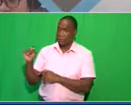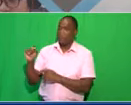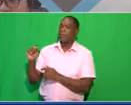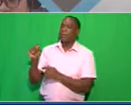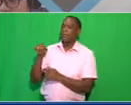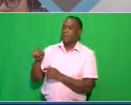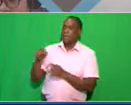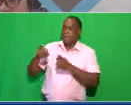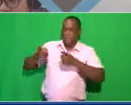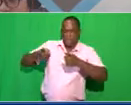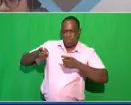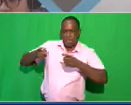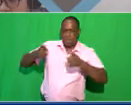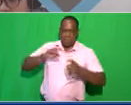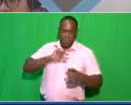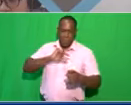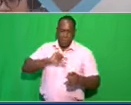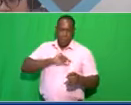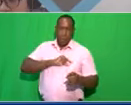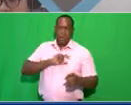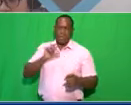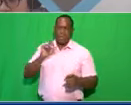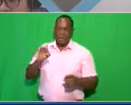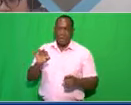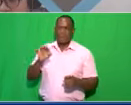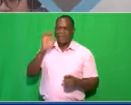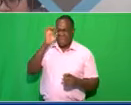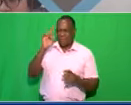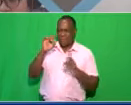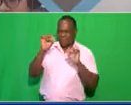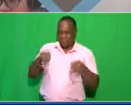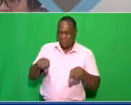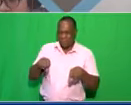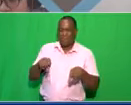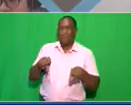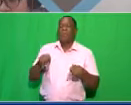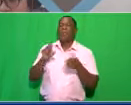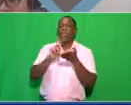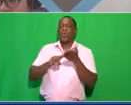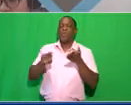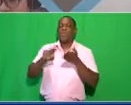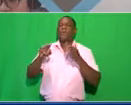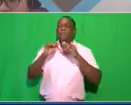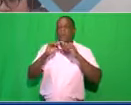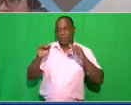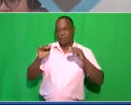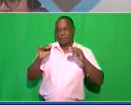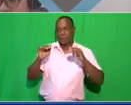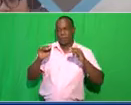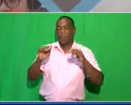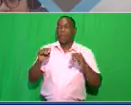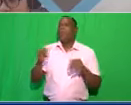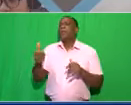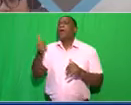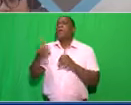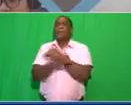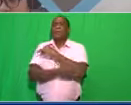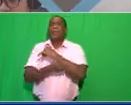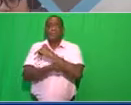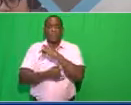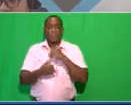are quality assurance systems which focus on school improvement, but also on monitoring school